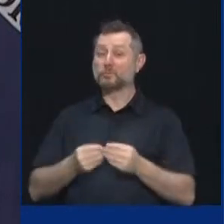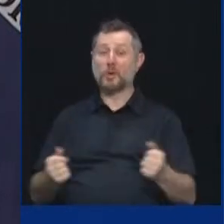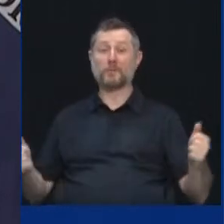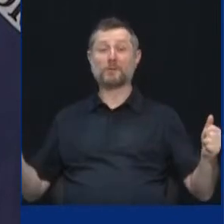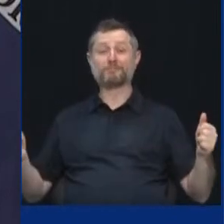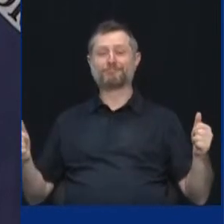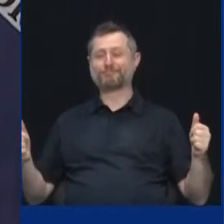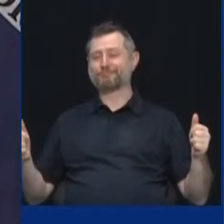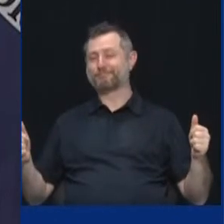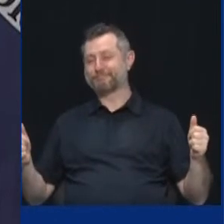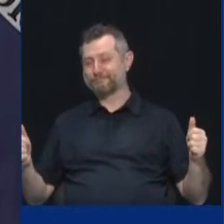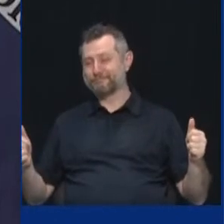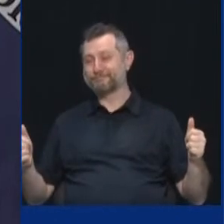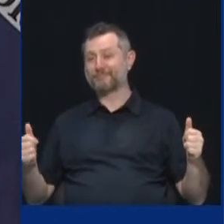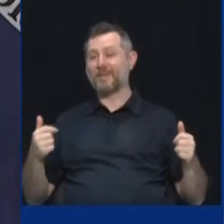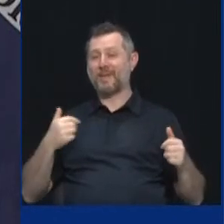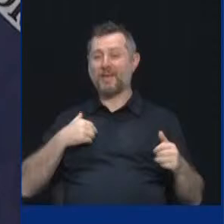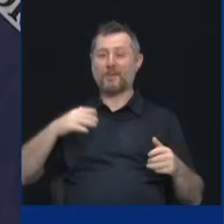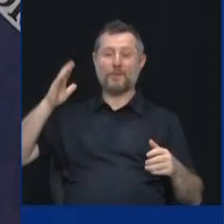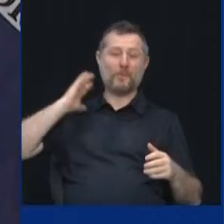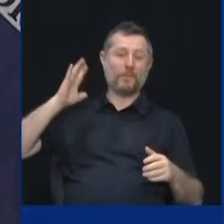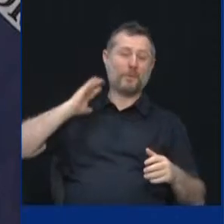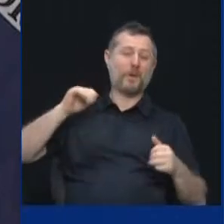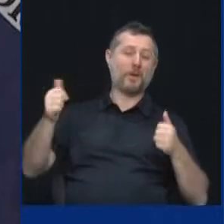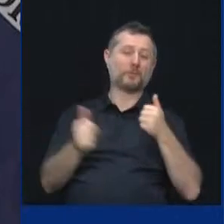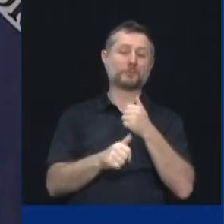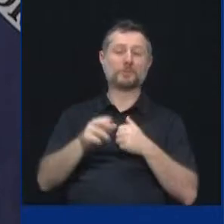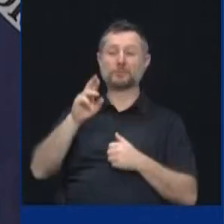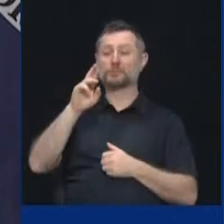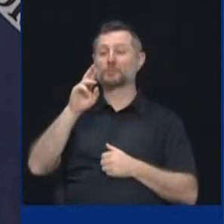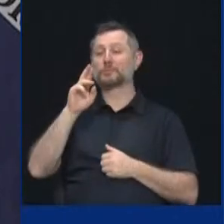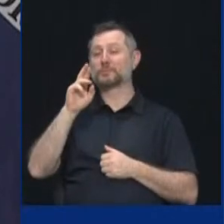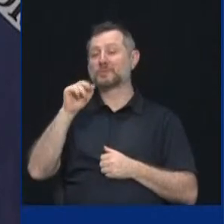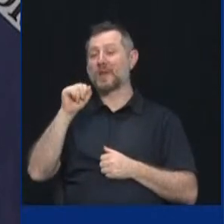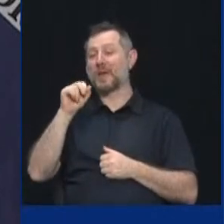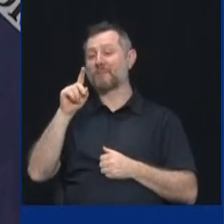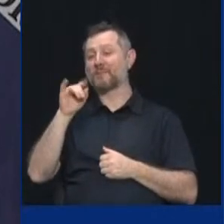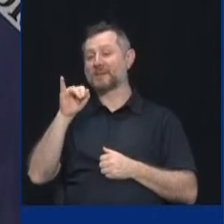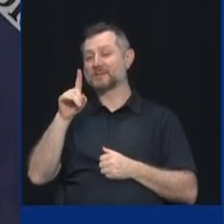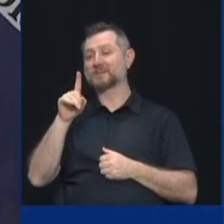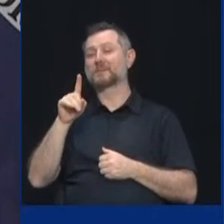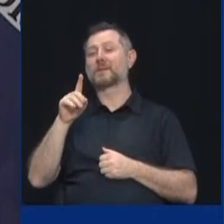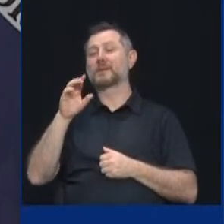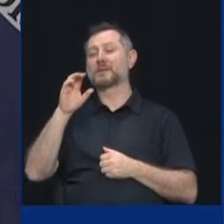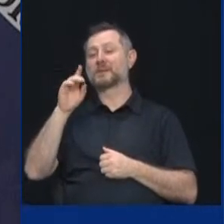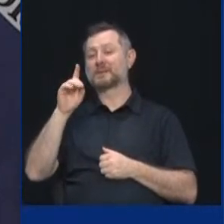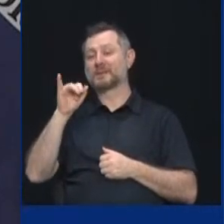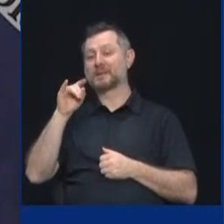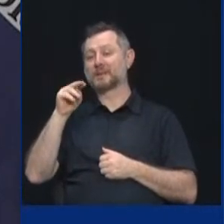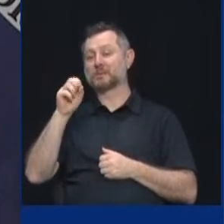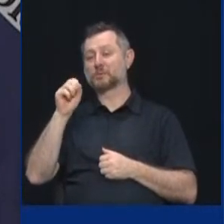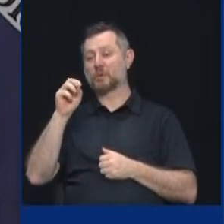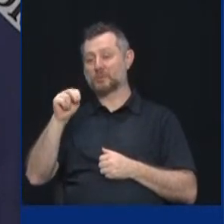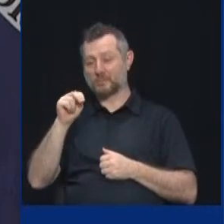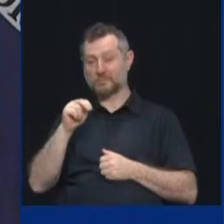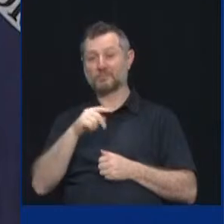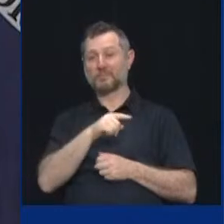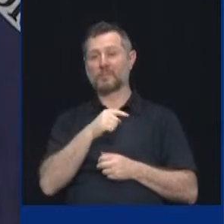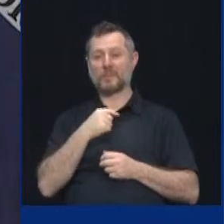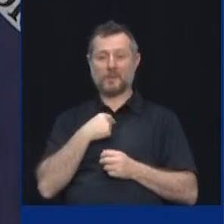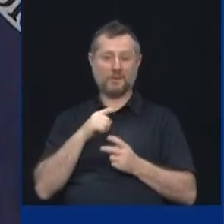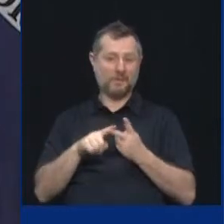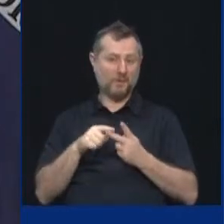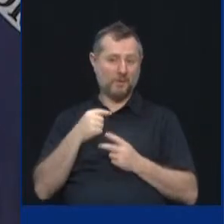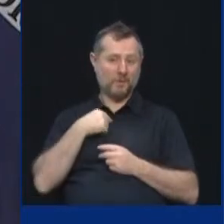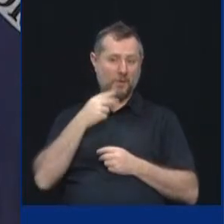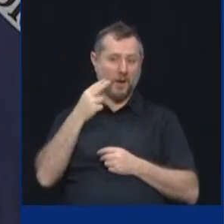for David Dinkins. I did the homeless plan, and he accepted it. I was the HUD secretary for Bill